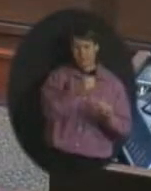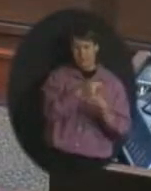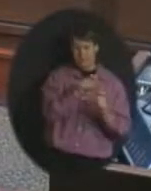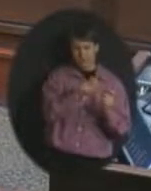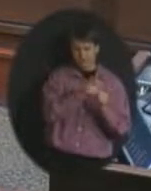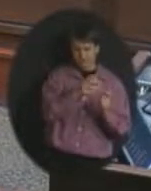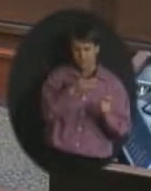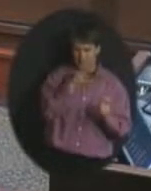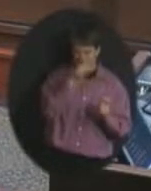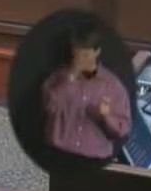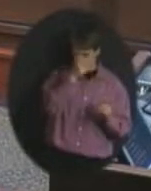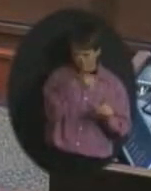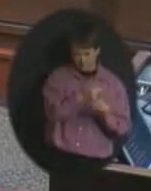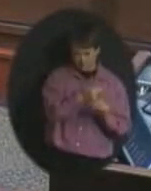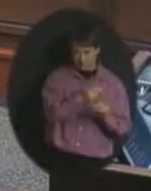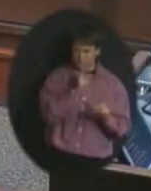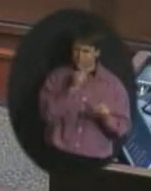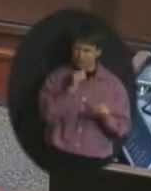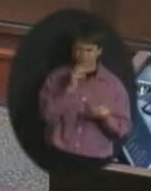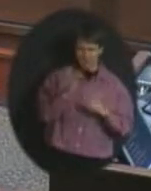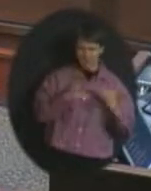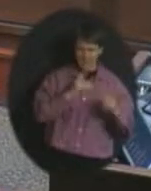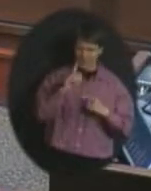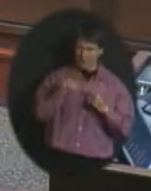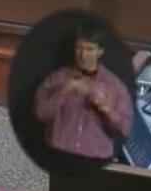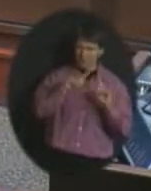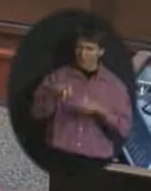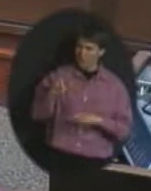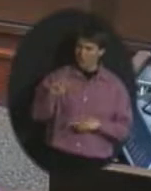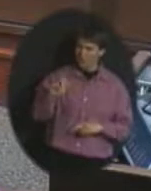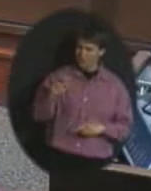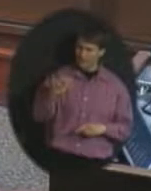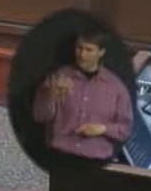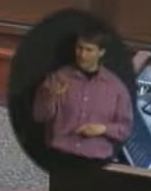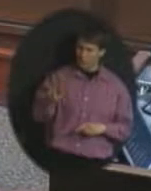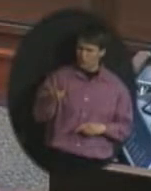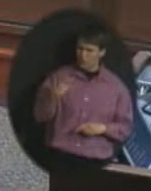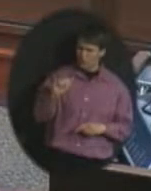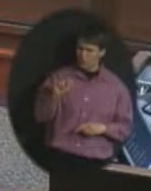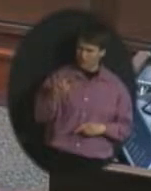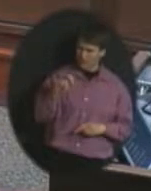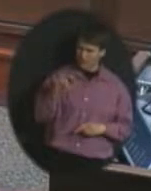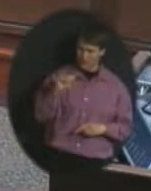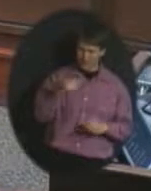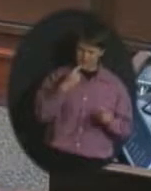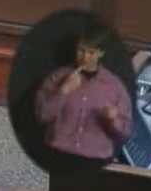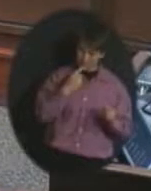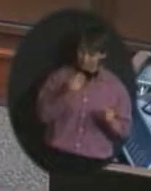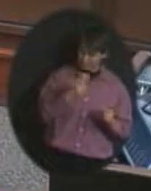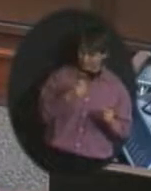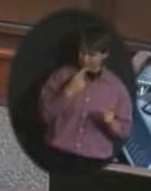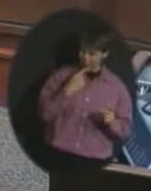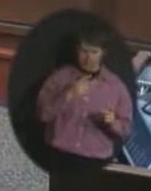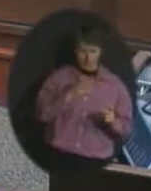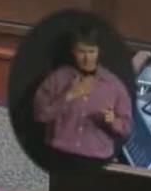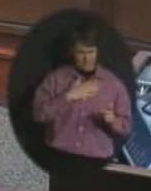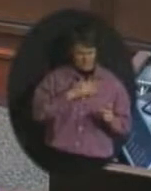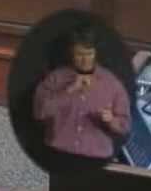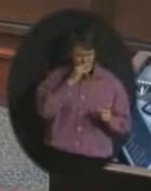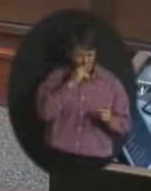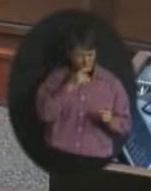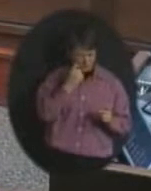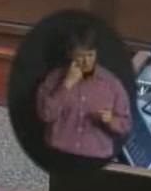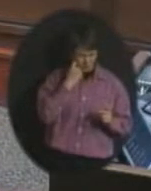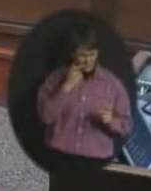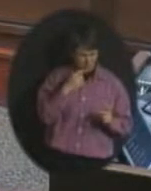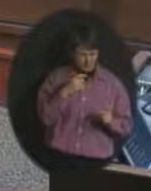particular parent wasn't really excited about going to Kemper Arena. She said, my gosh, my kid was just a pin dot down there